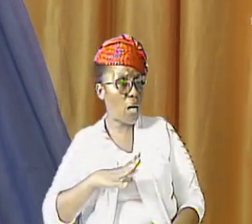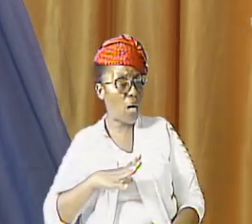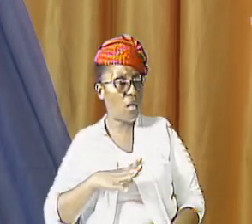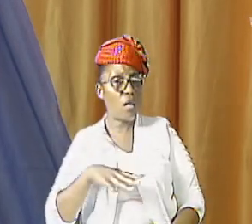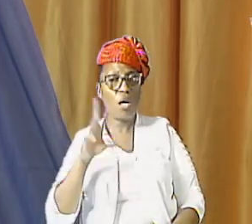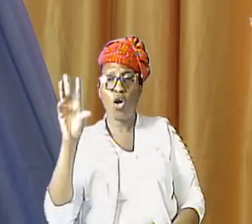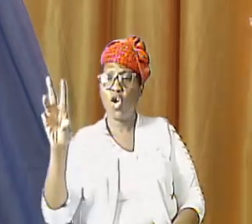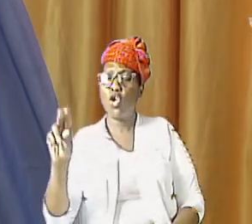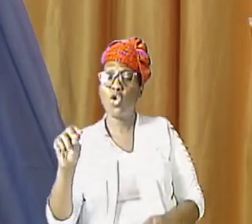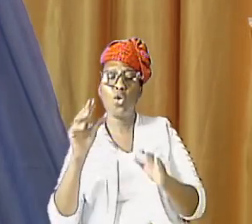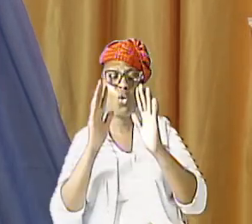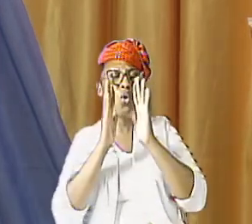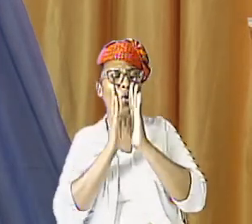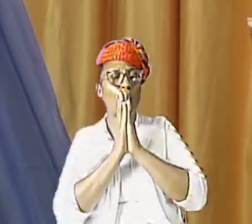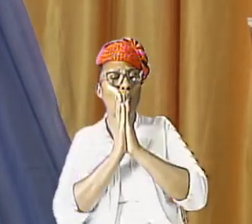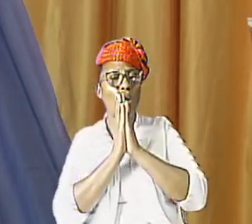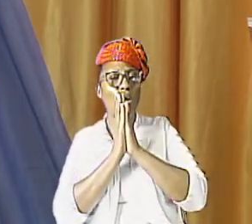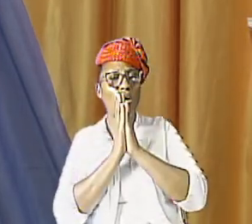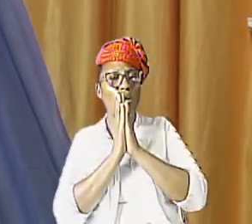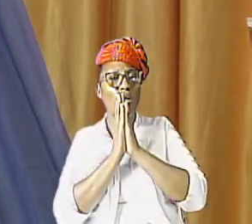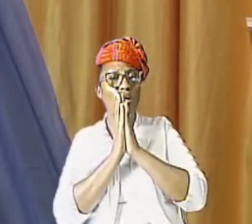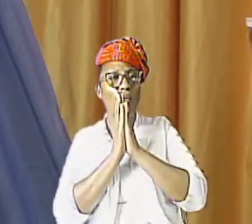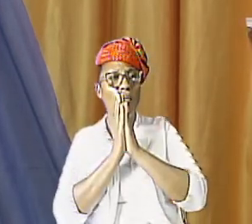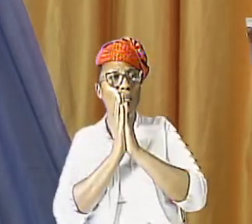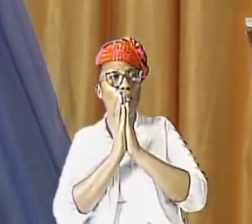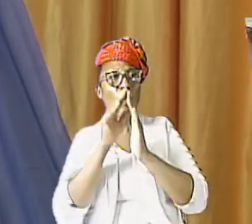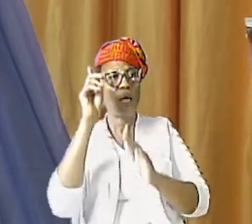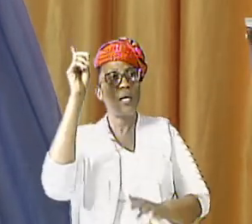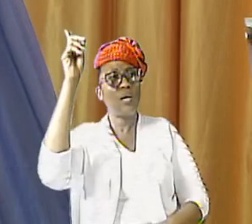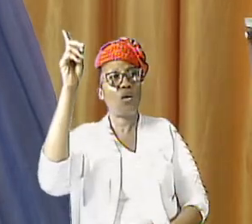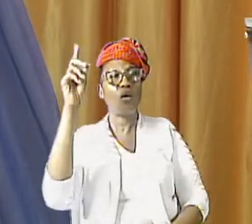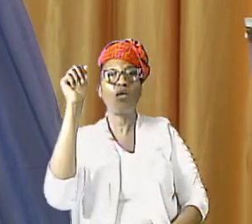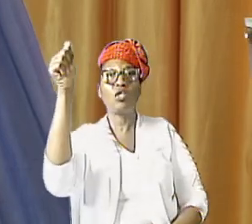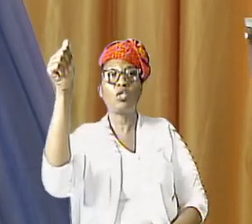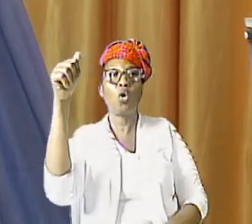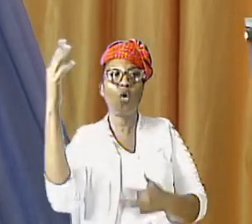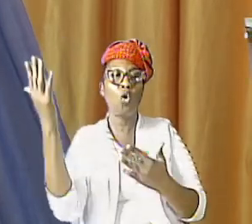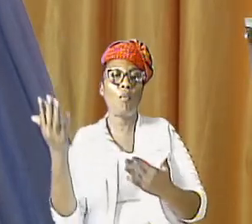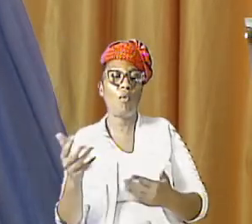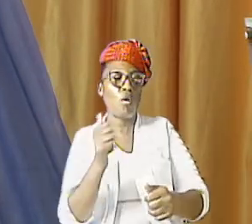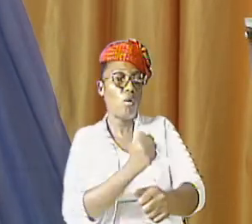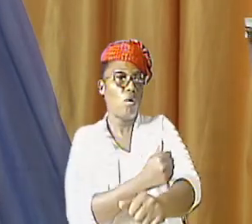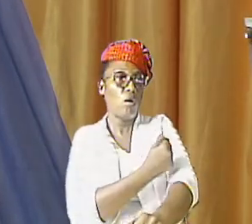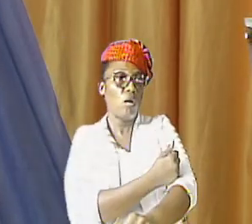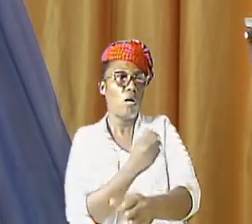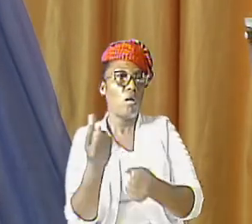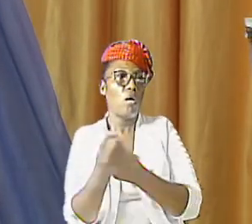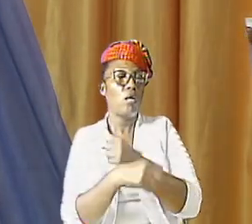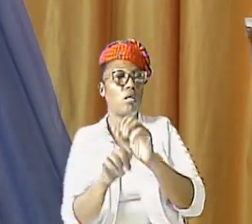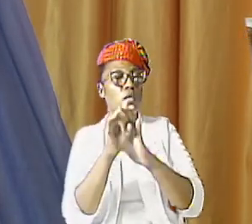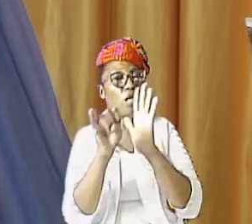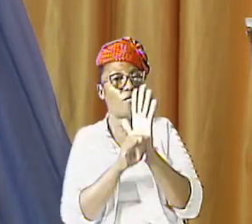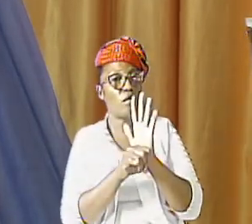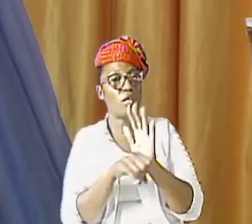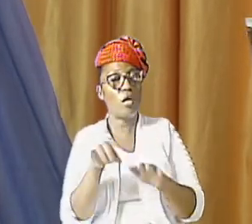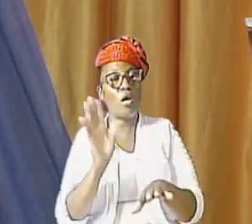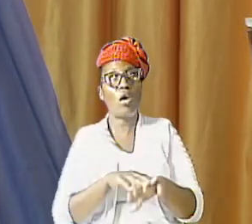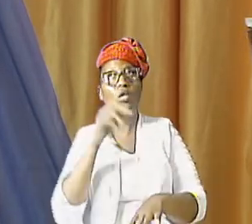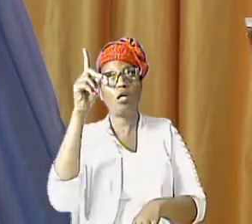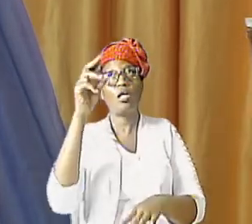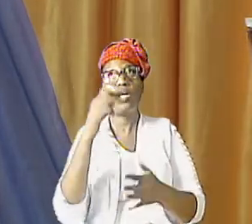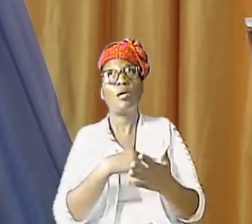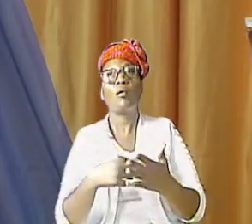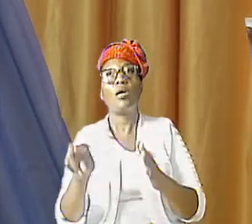intercessor. Therefore his arm brought salvation, and unto him and his